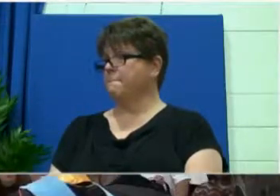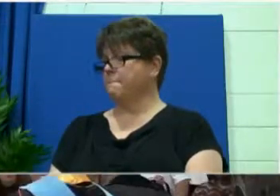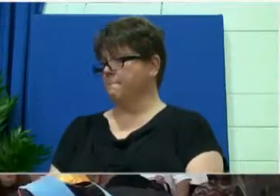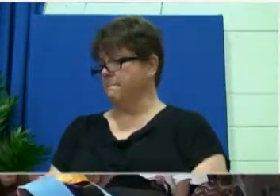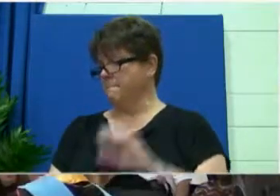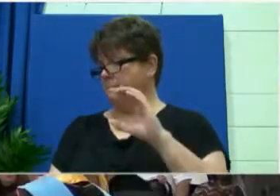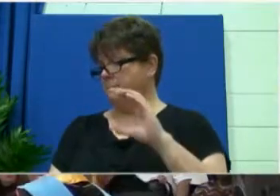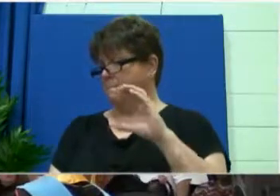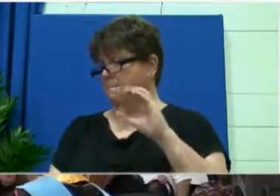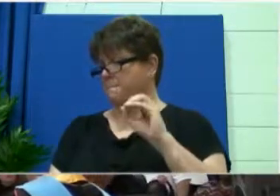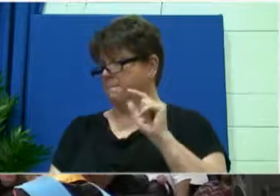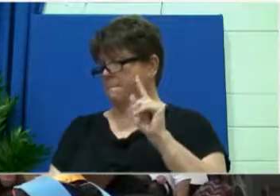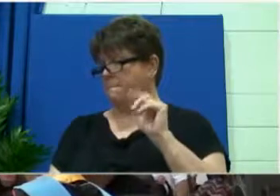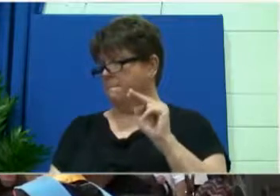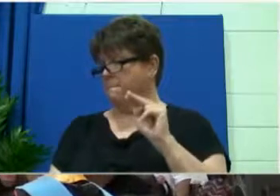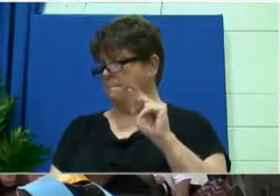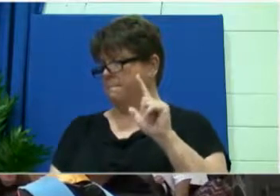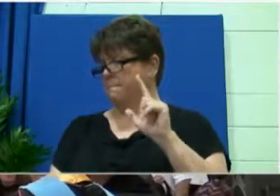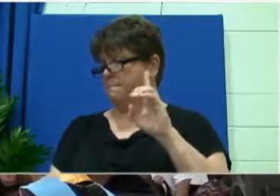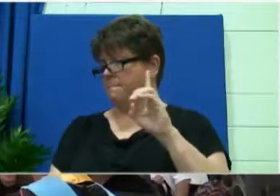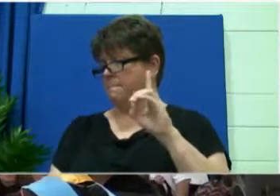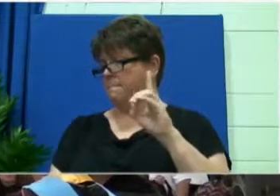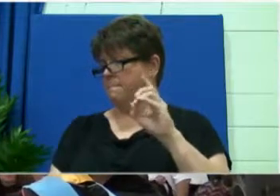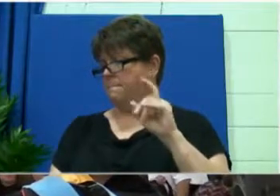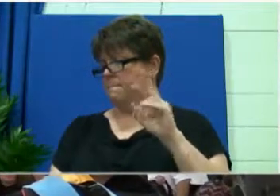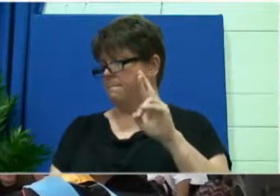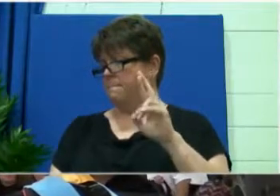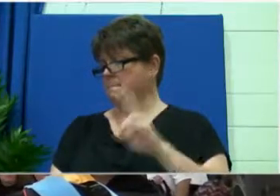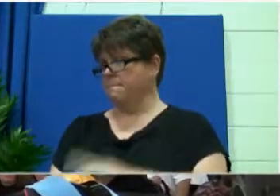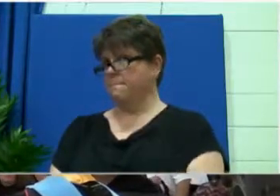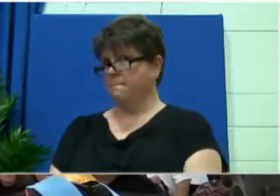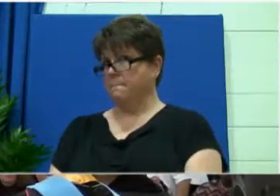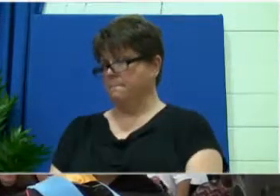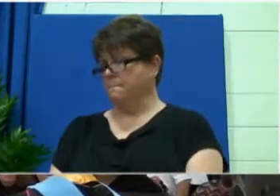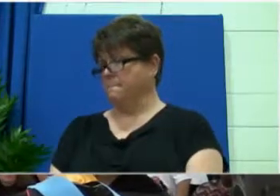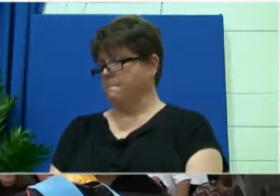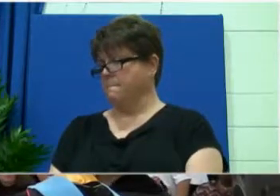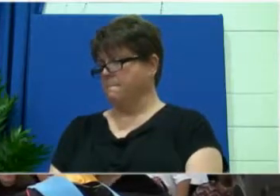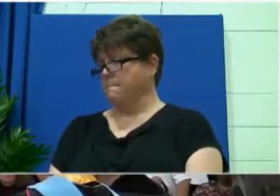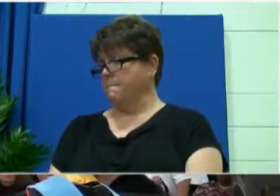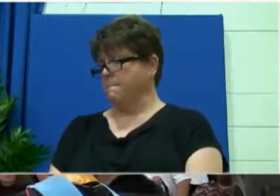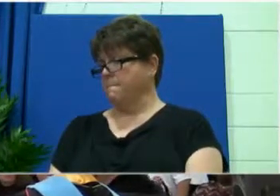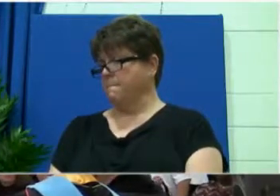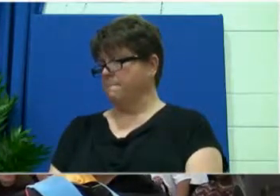Colton Joseph Leidner, cum laude, Phi Theta Kappa, Associate in Arts.